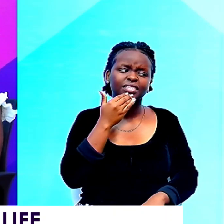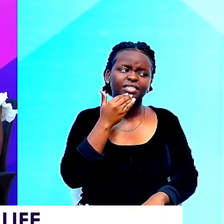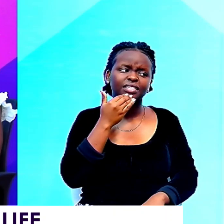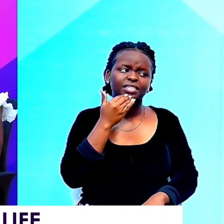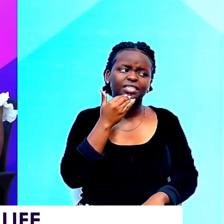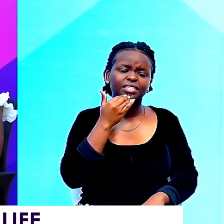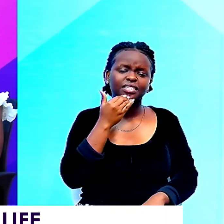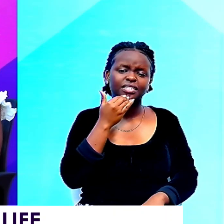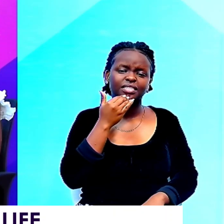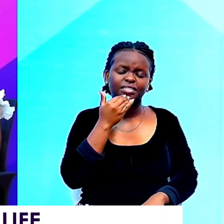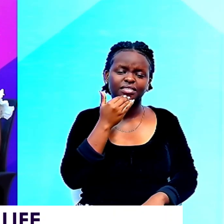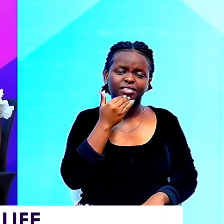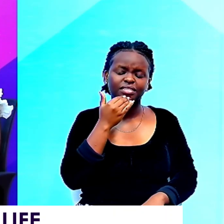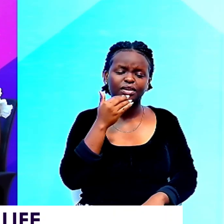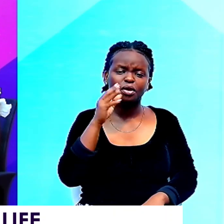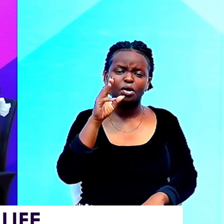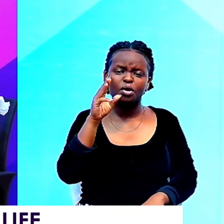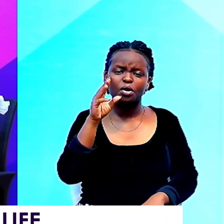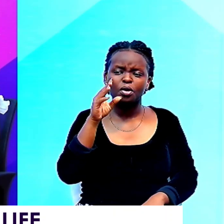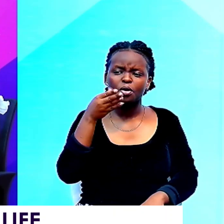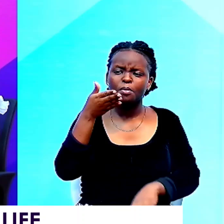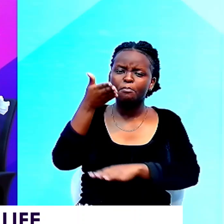it. Mungu